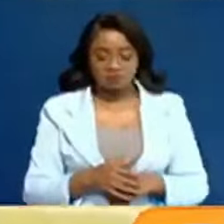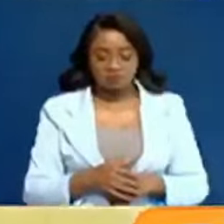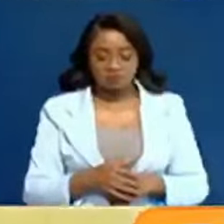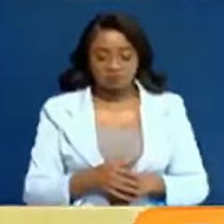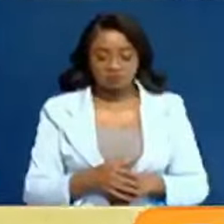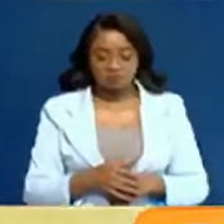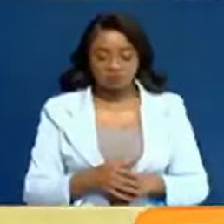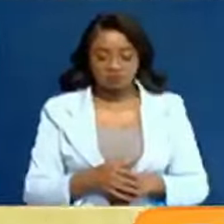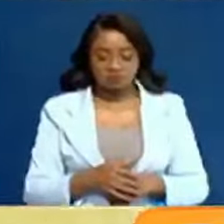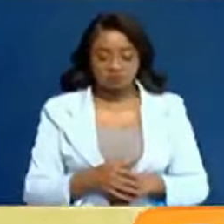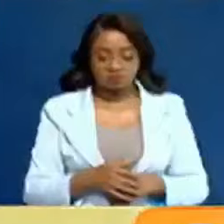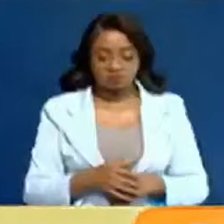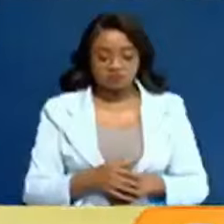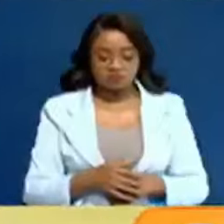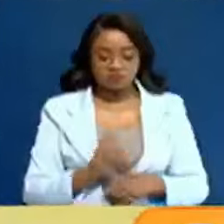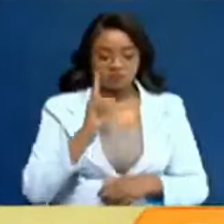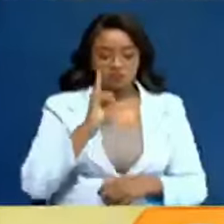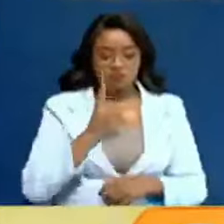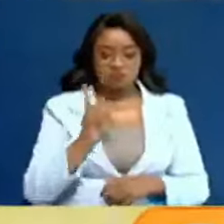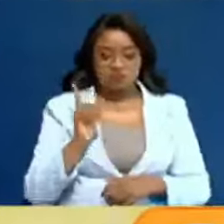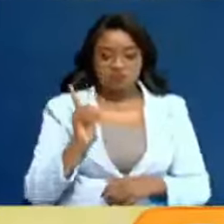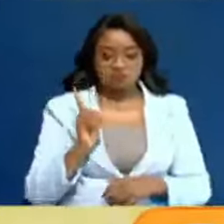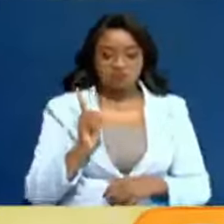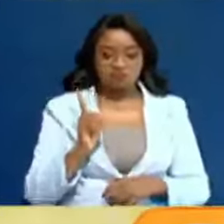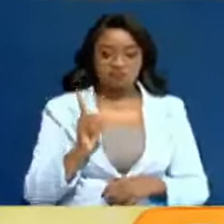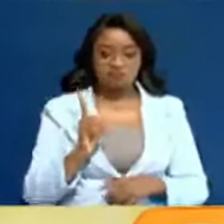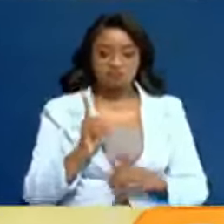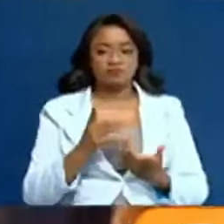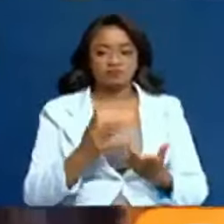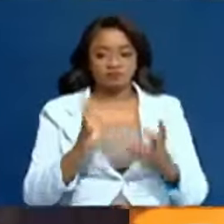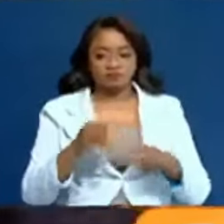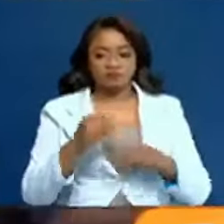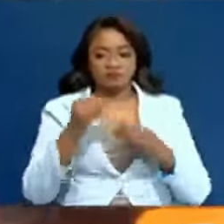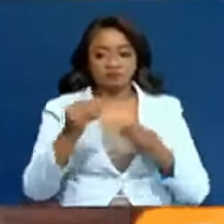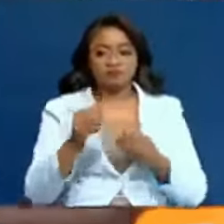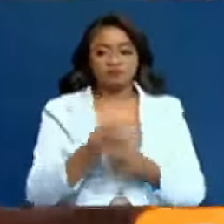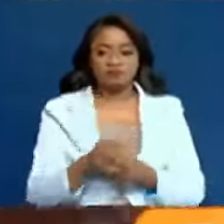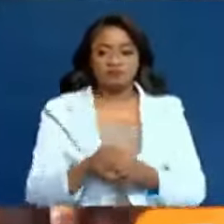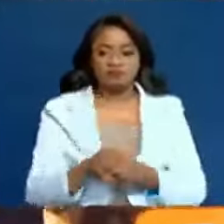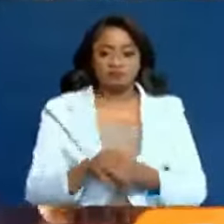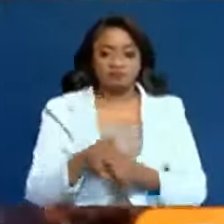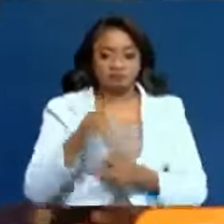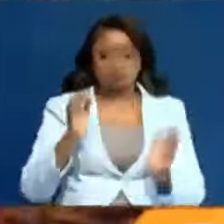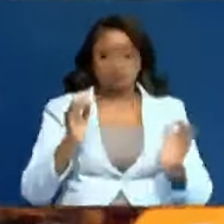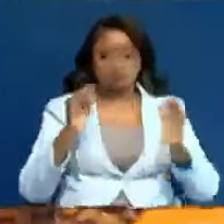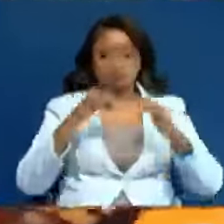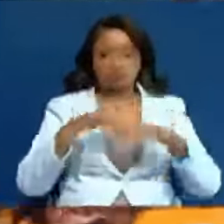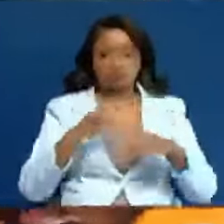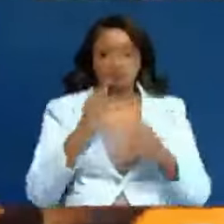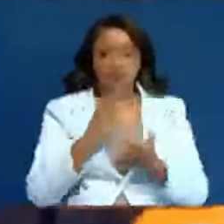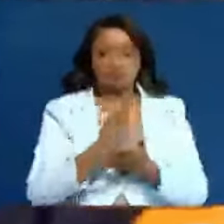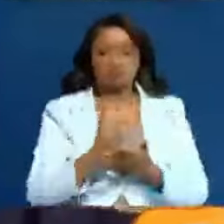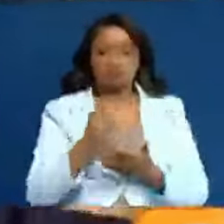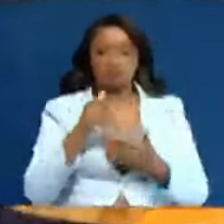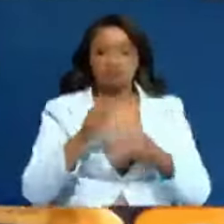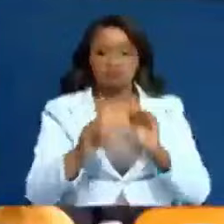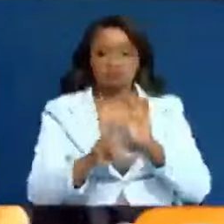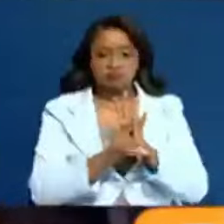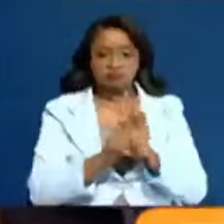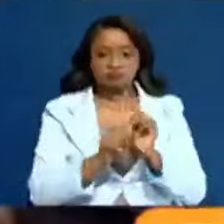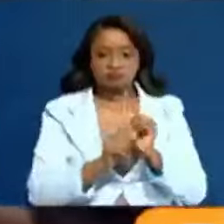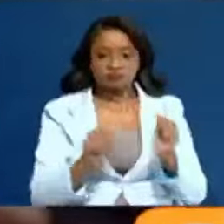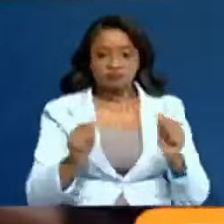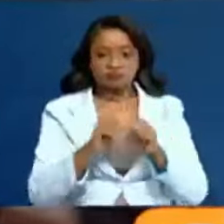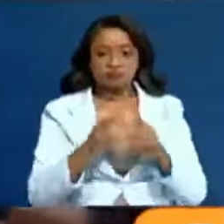And color decorated the handing of the charter to the Eldoret City. Though the ceremony was largely legal and led by Head